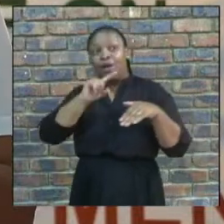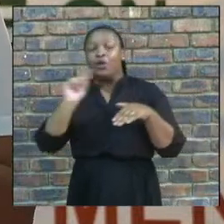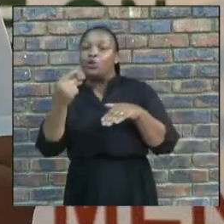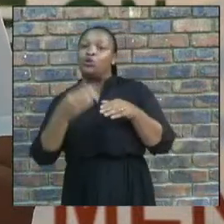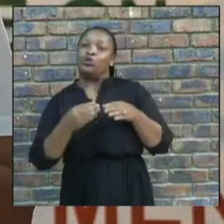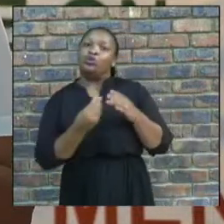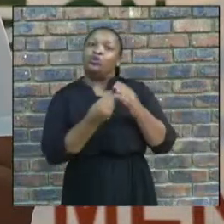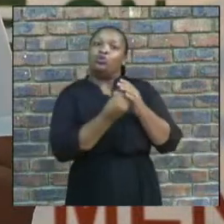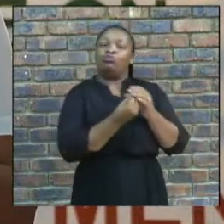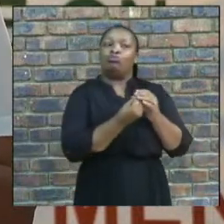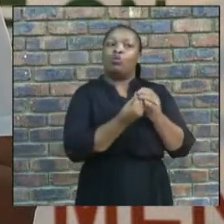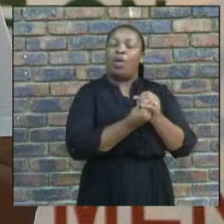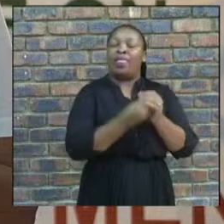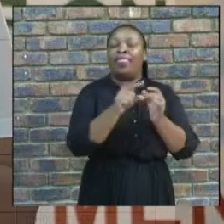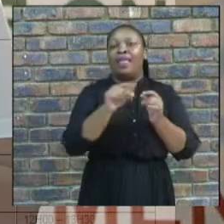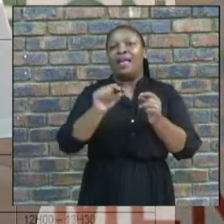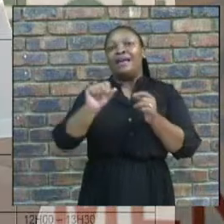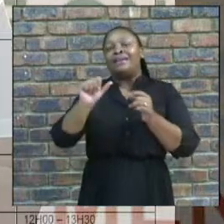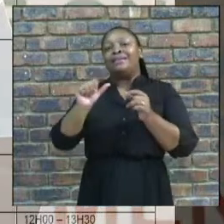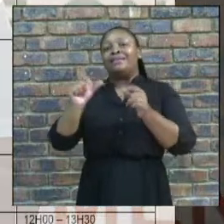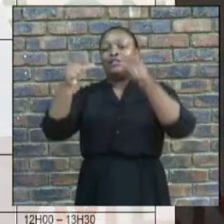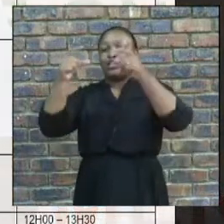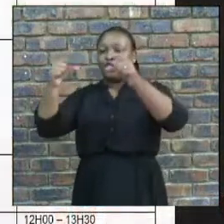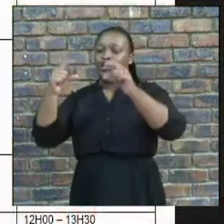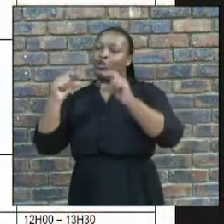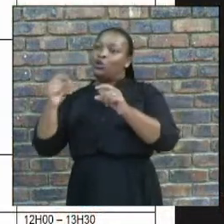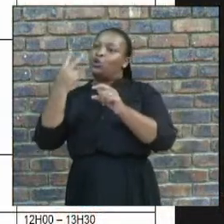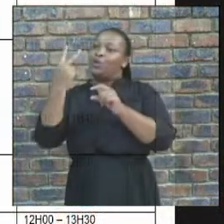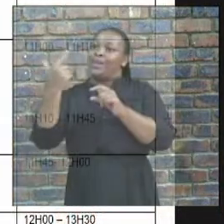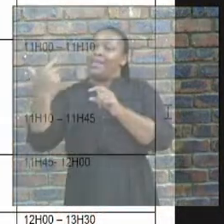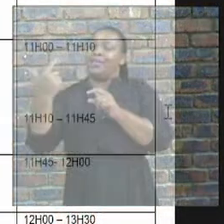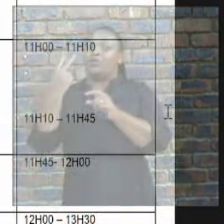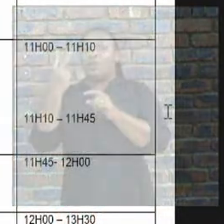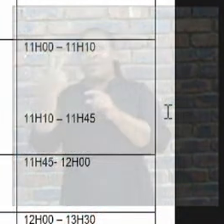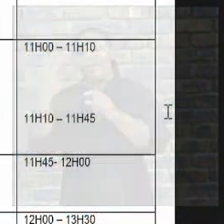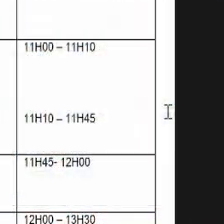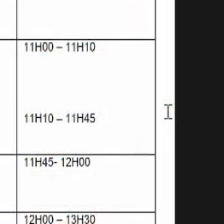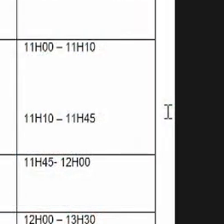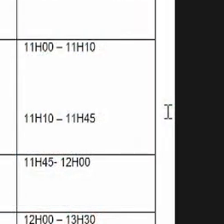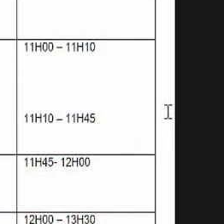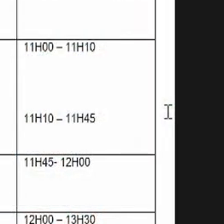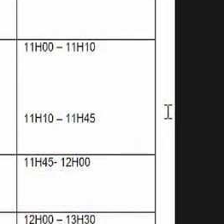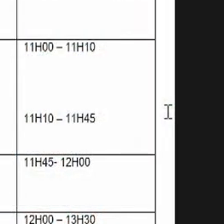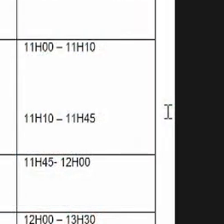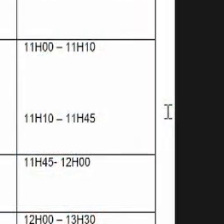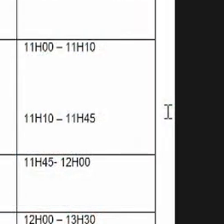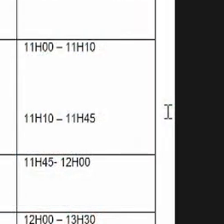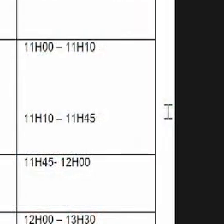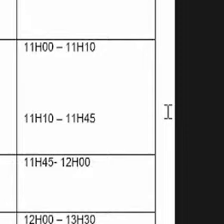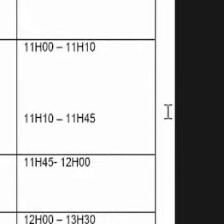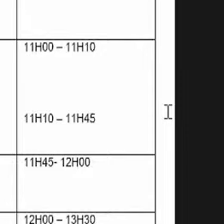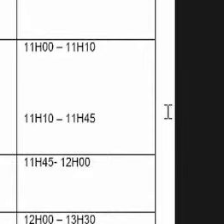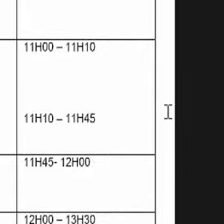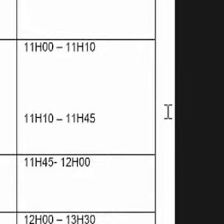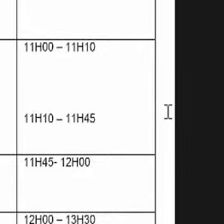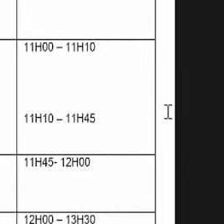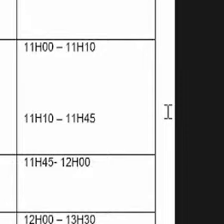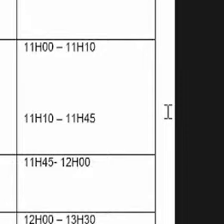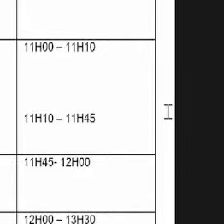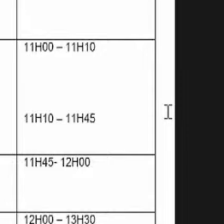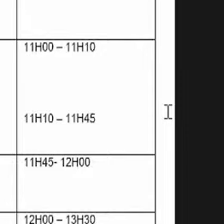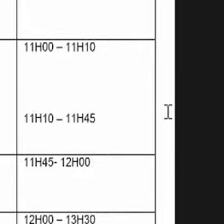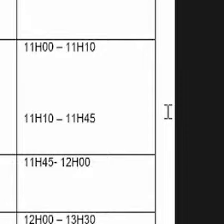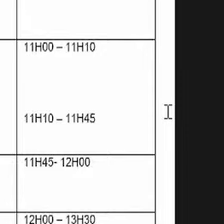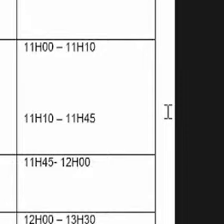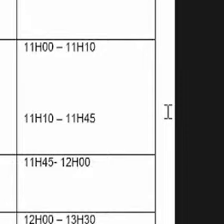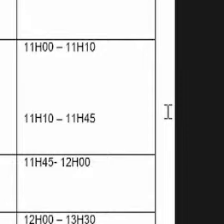section 2.1, section 28 of the powers and privileges and immunities of Parliament